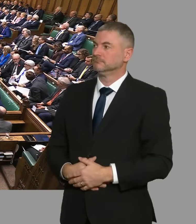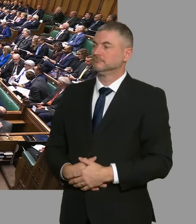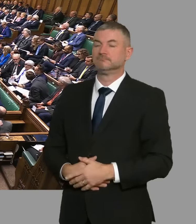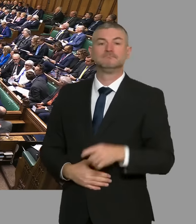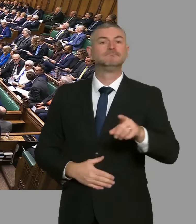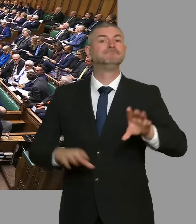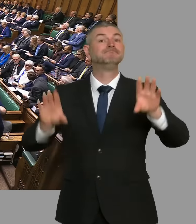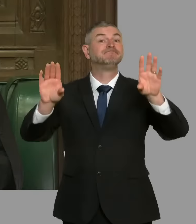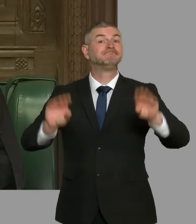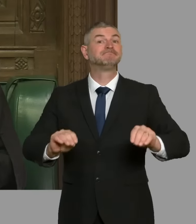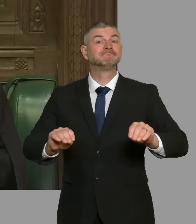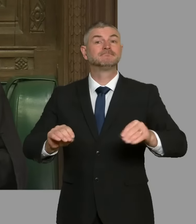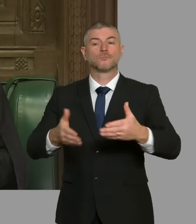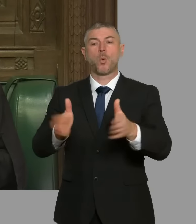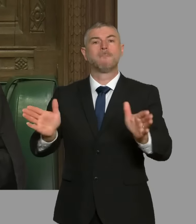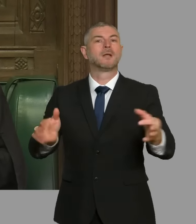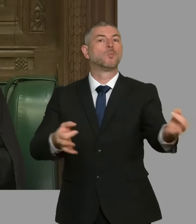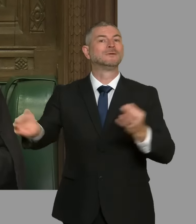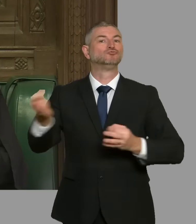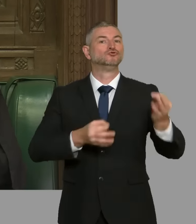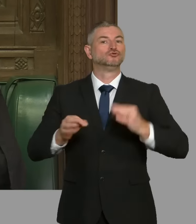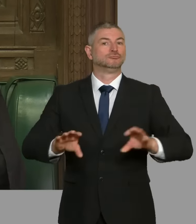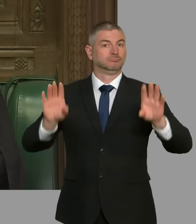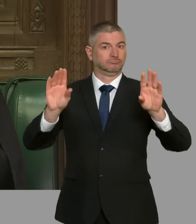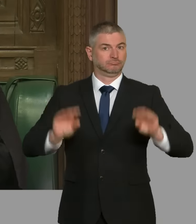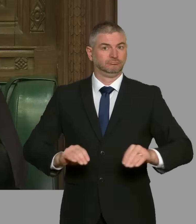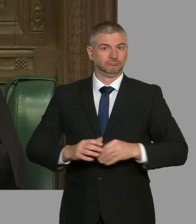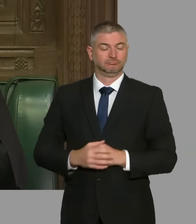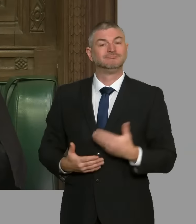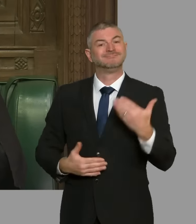I'd like to welcome the Canadian Speaker